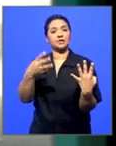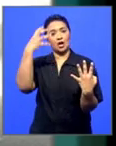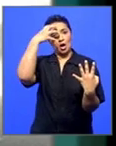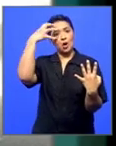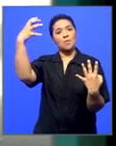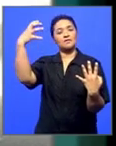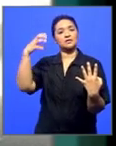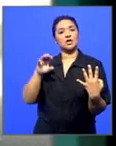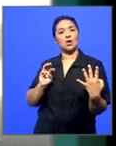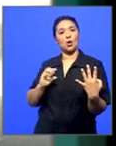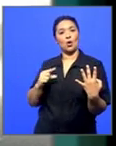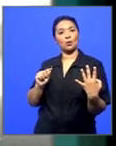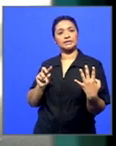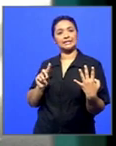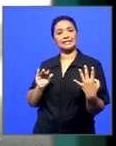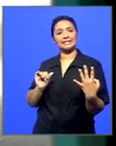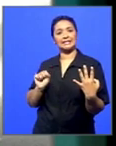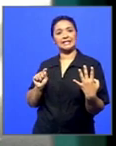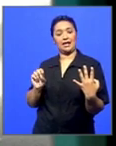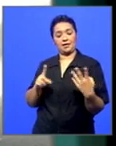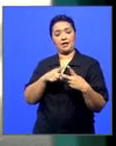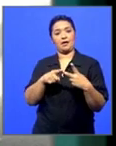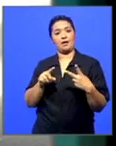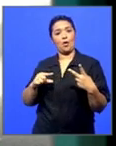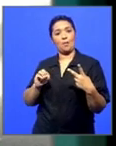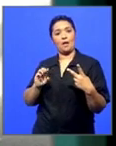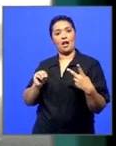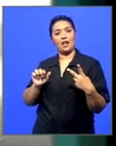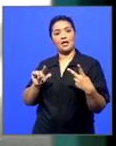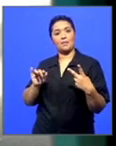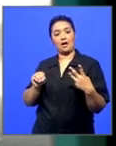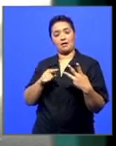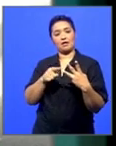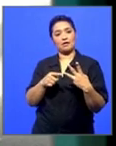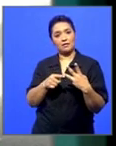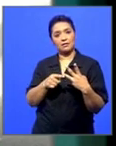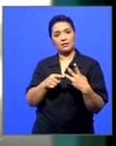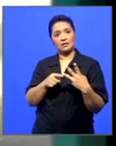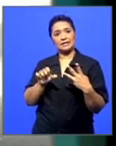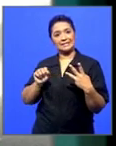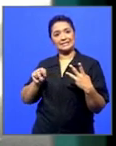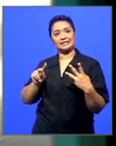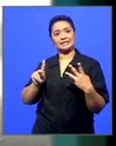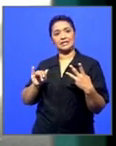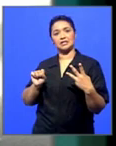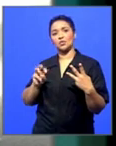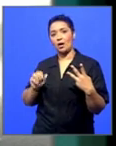Morakabe Seakhoa, our Nobel Laureate, Nadine Godima. We've got Makumele Manaka, Cindy